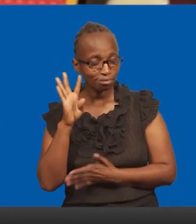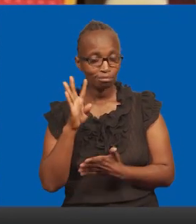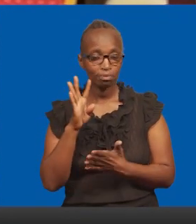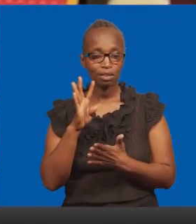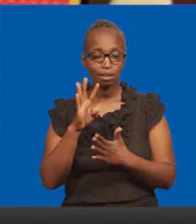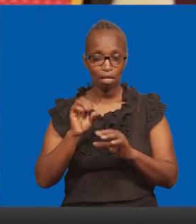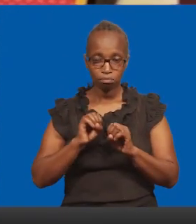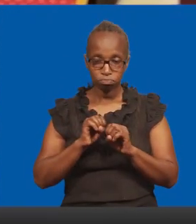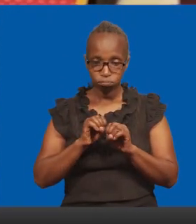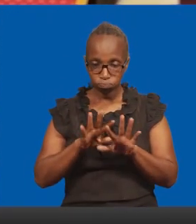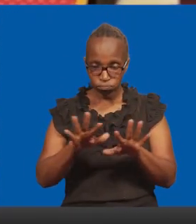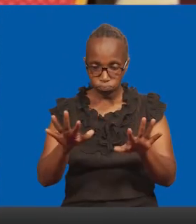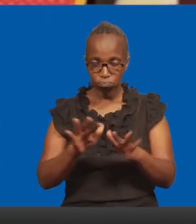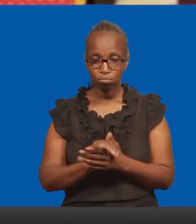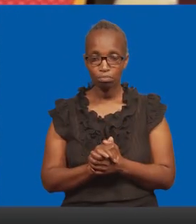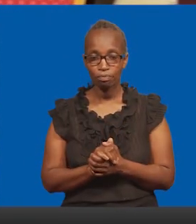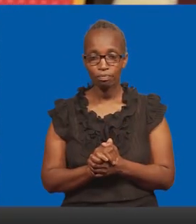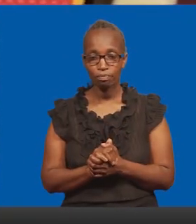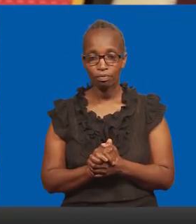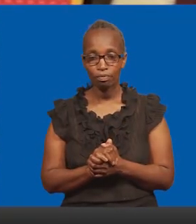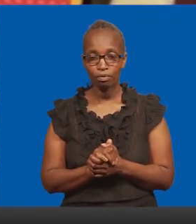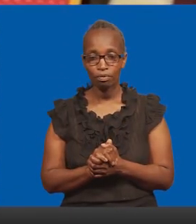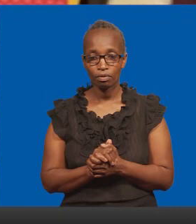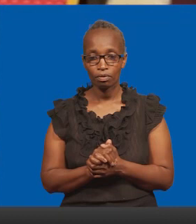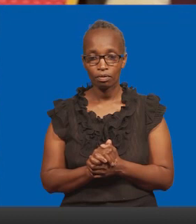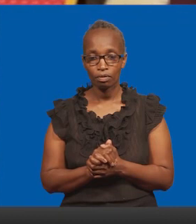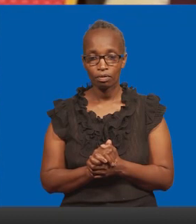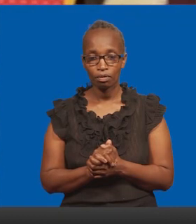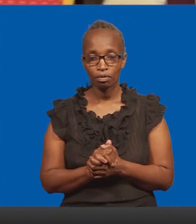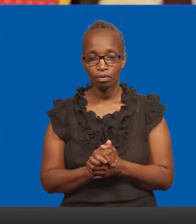That boys are being seen with other boys. Girls are being seen with other girls.